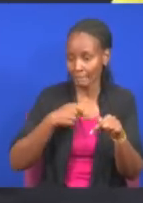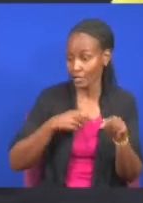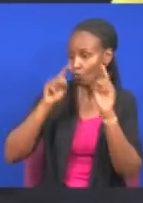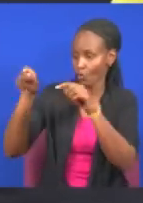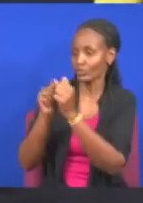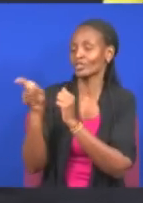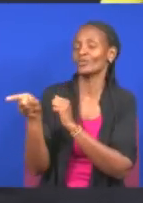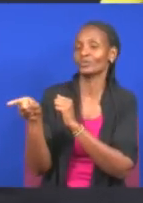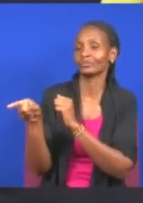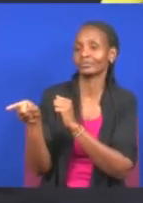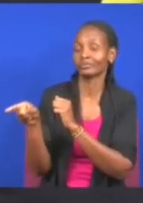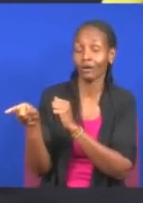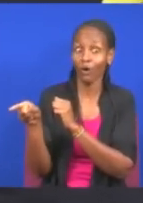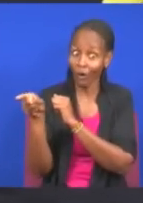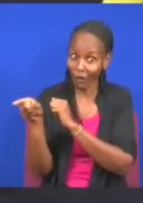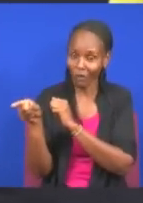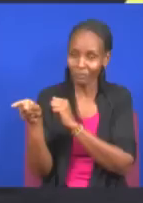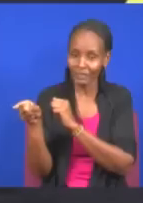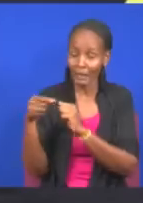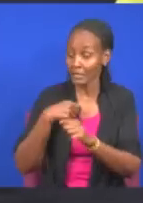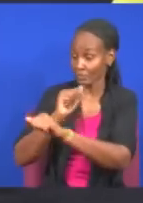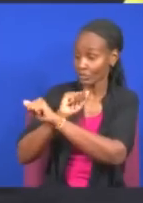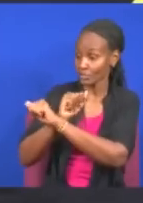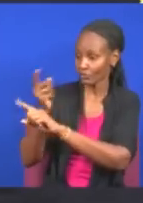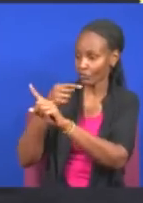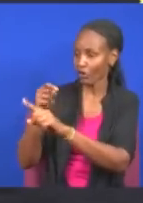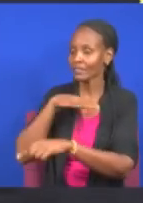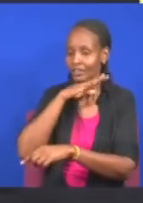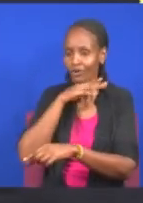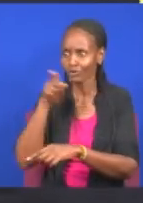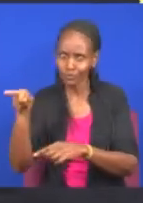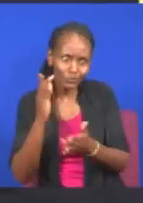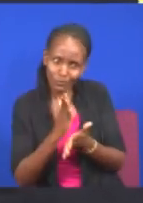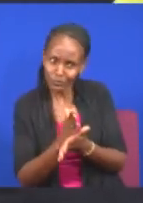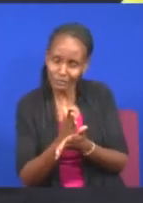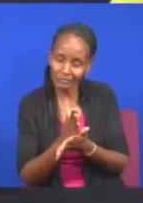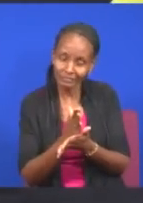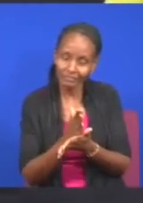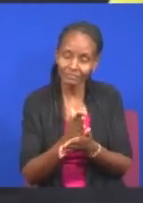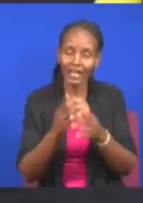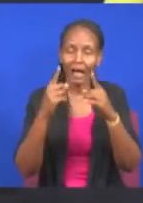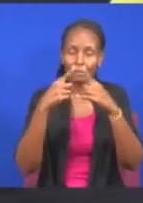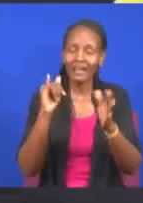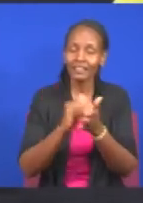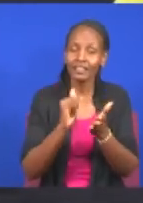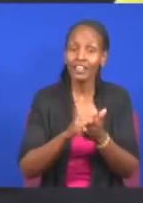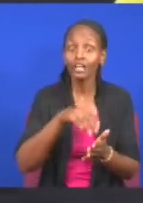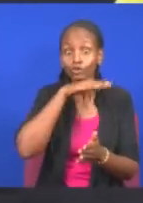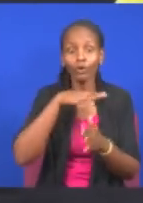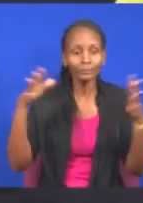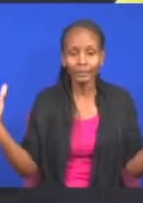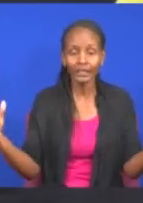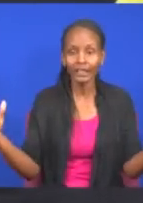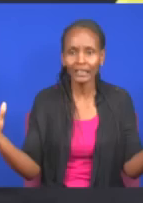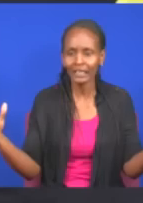with you. What? I'll protect you from the dog. Are you sure? Very sure. But that dog is big. No, the